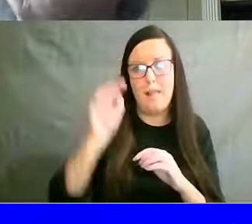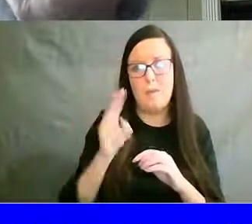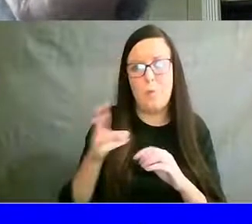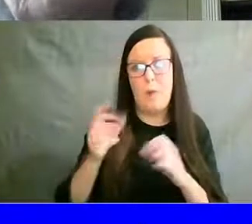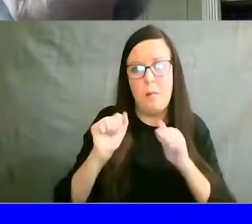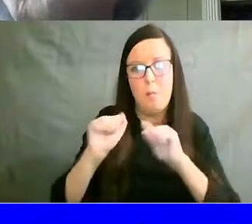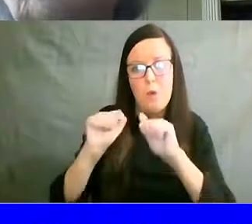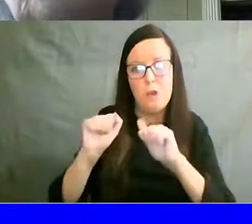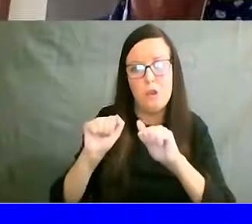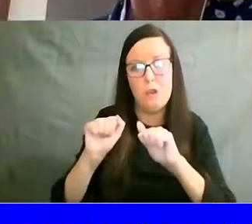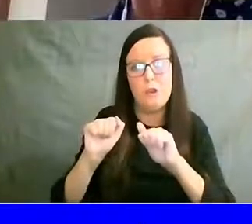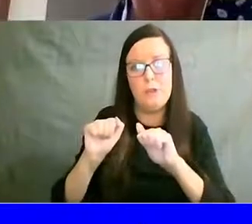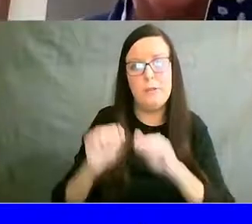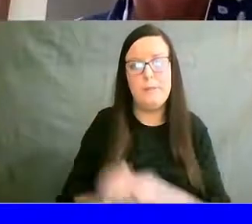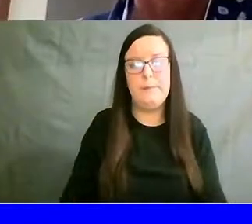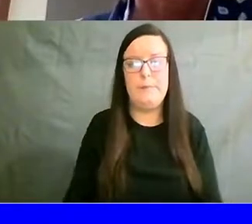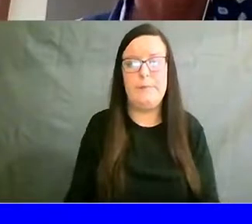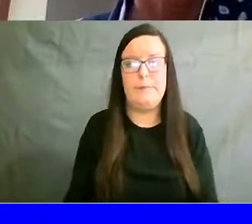possible.